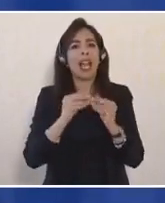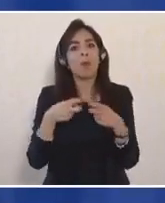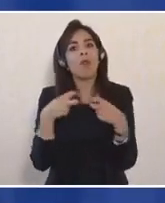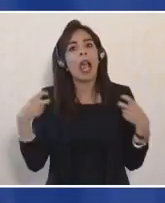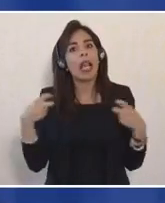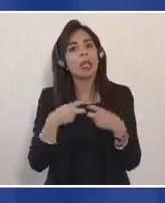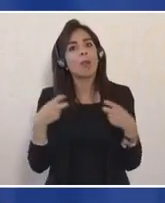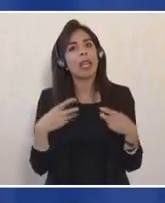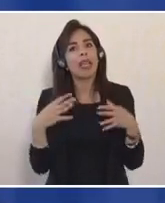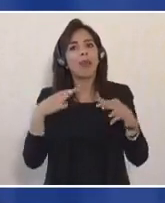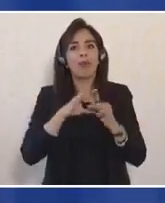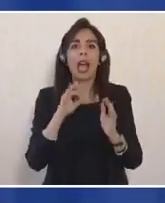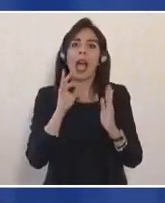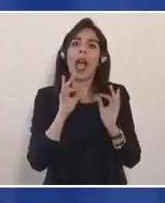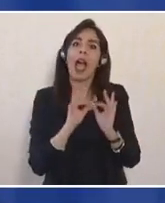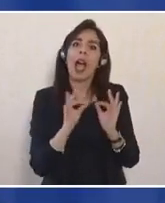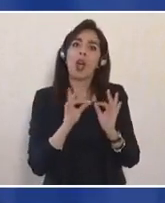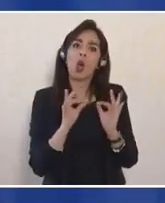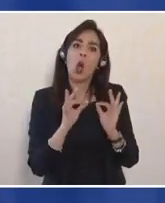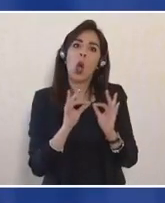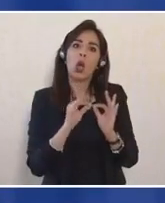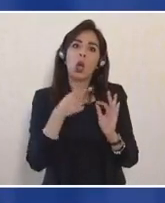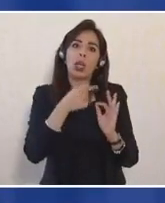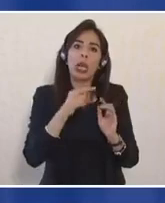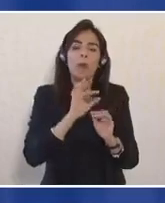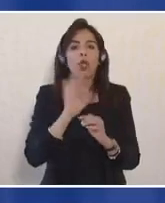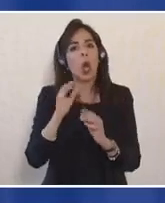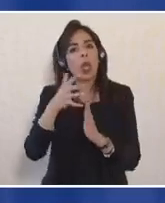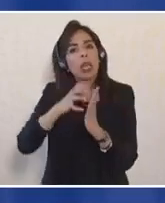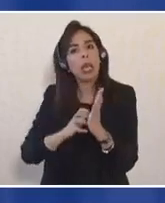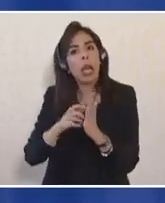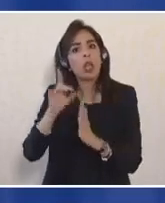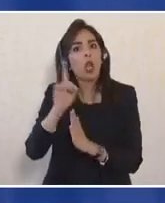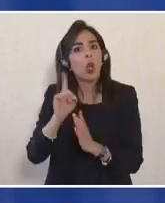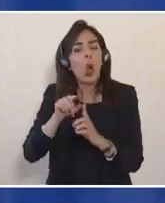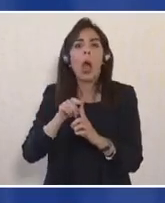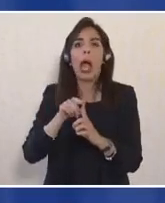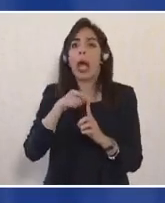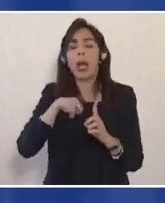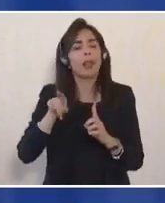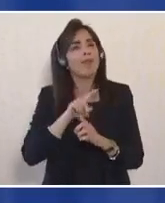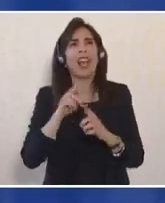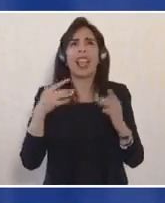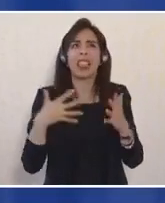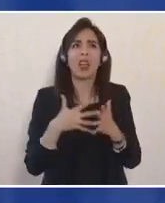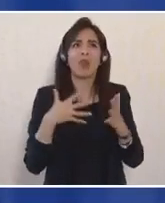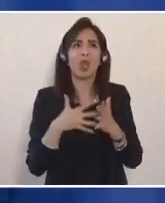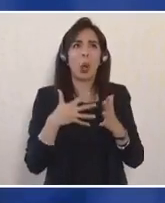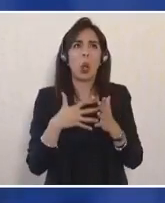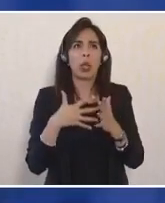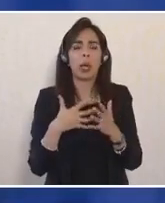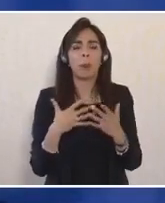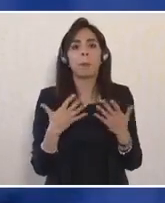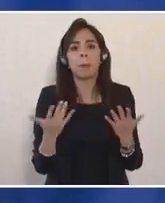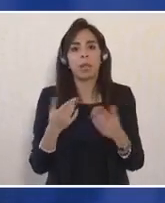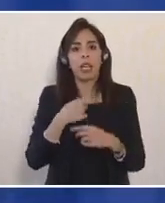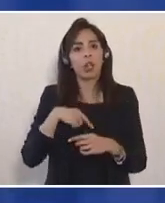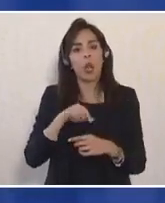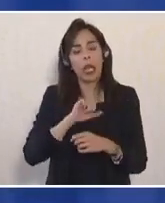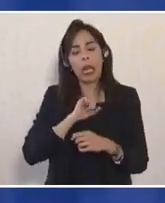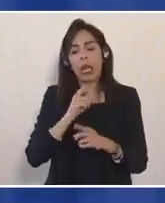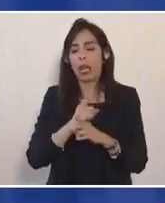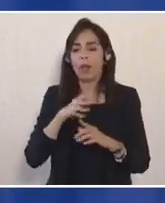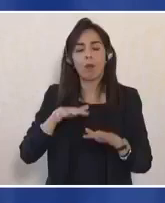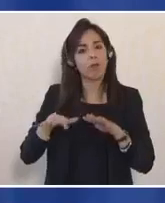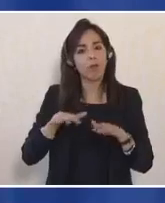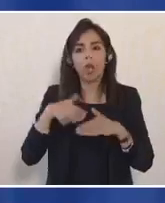to act to provide the security and the certainty that developing countries can use the flexibilities